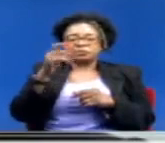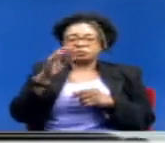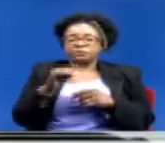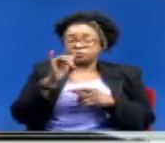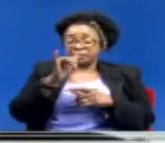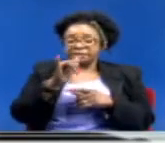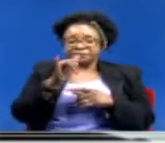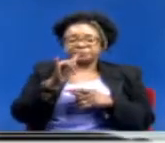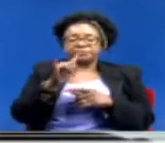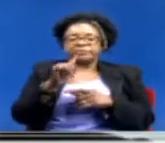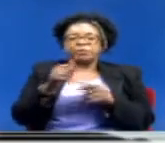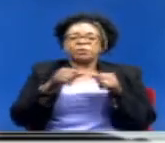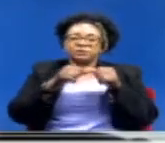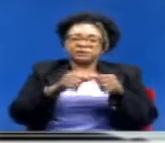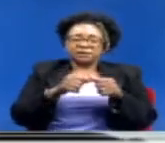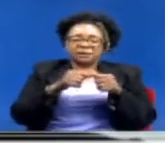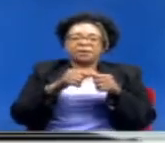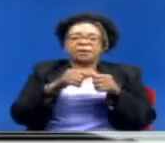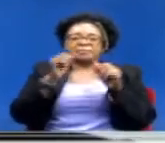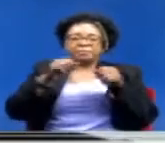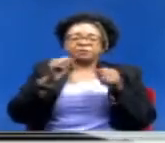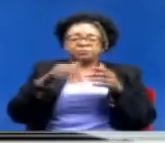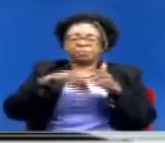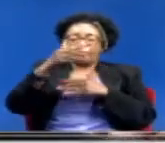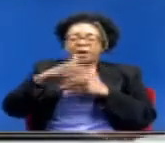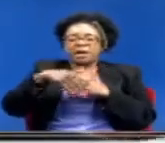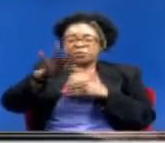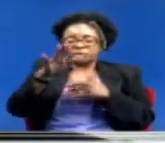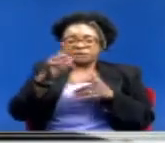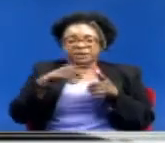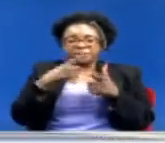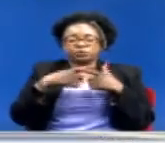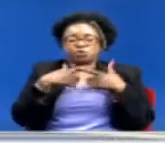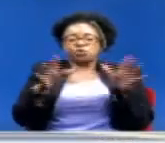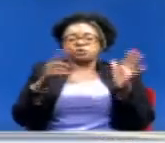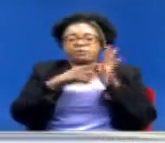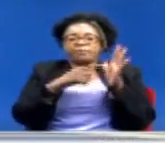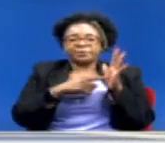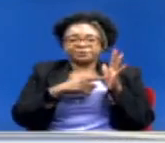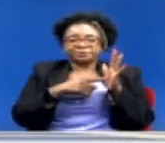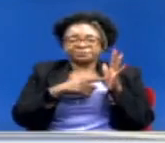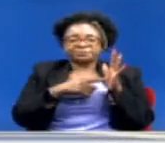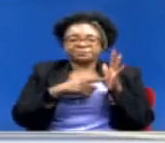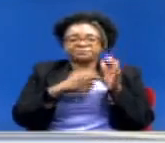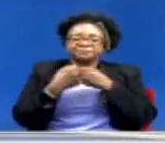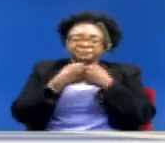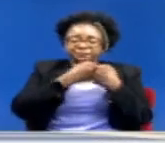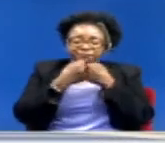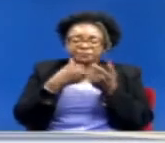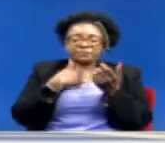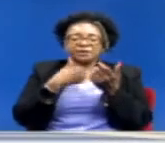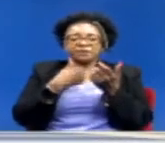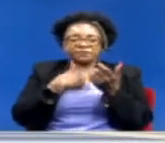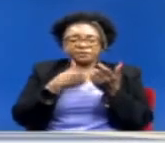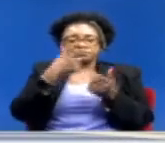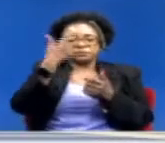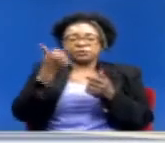you see the court. In most cases, you take the ball out and you lose a point. Kuna changamoto kuchezesha kwa sababu